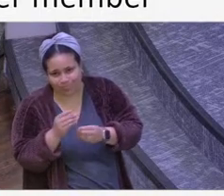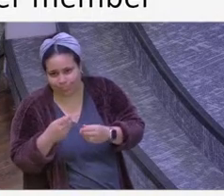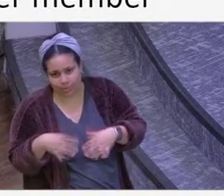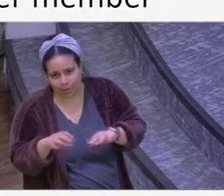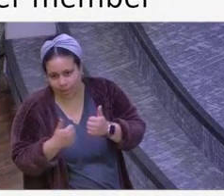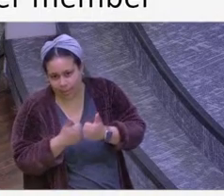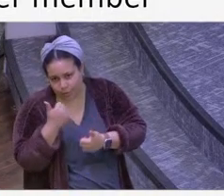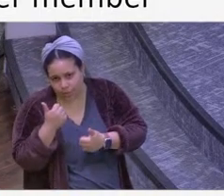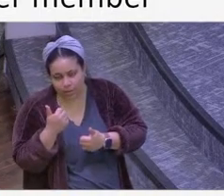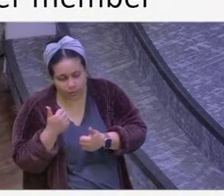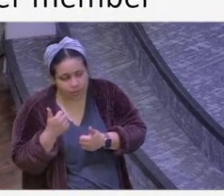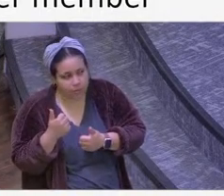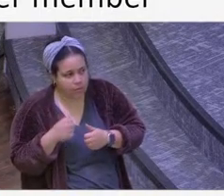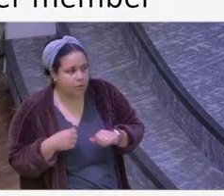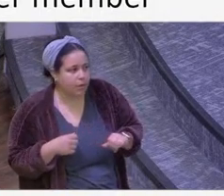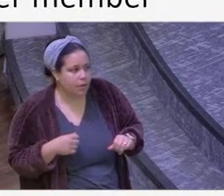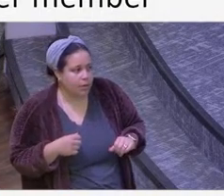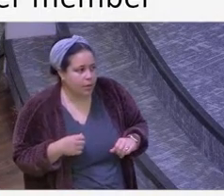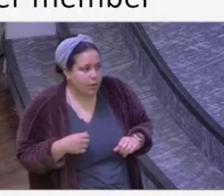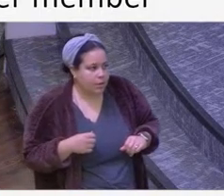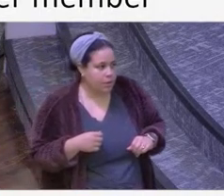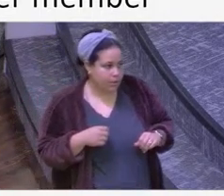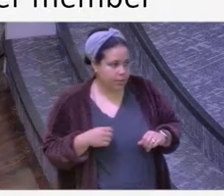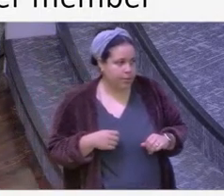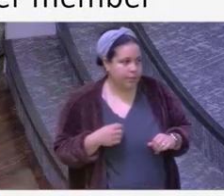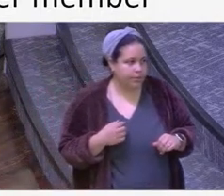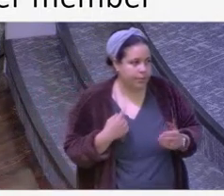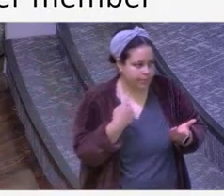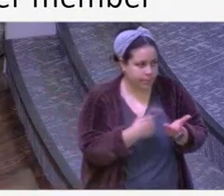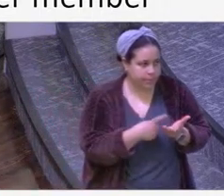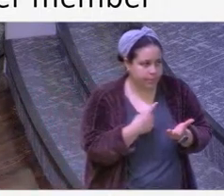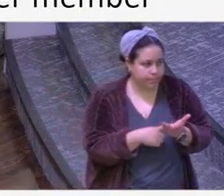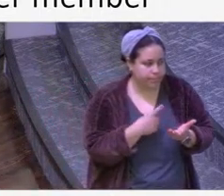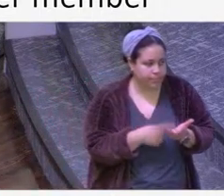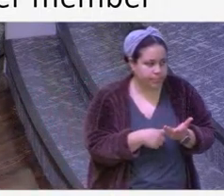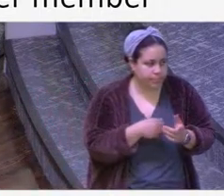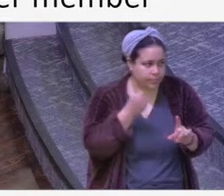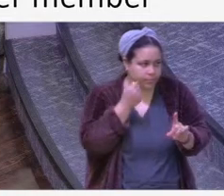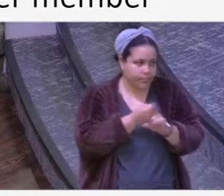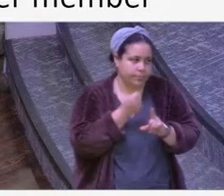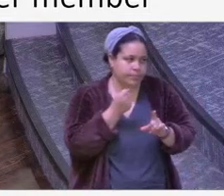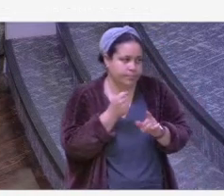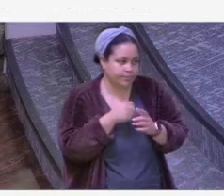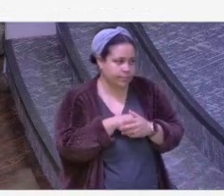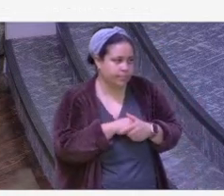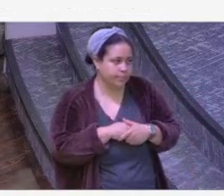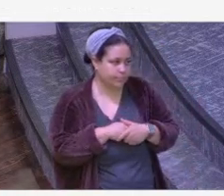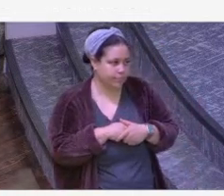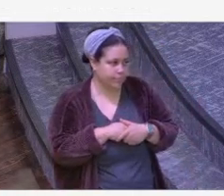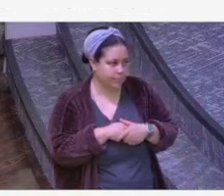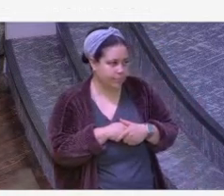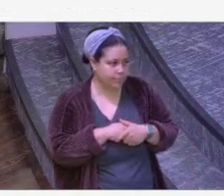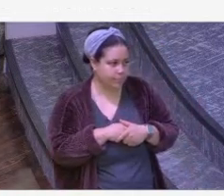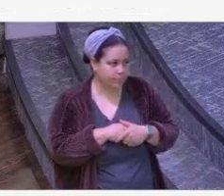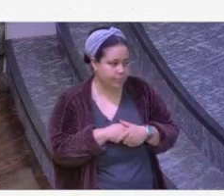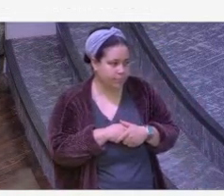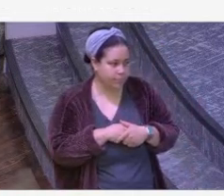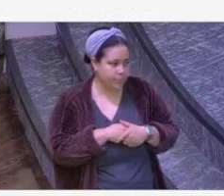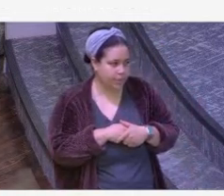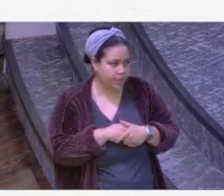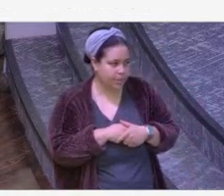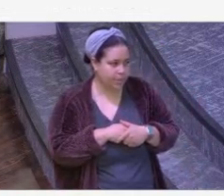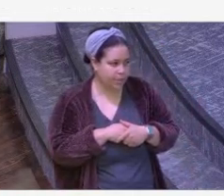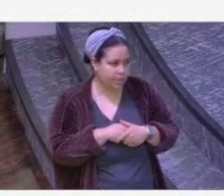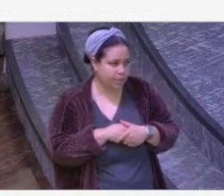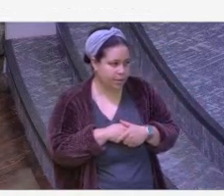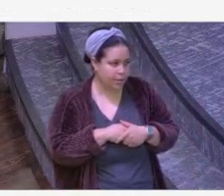mostly. So, and we'll talk through the impact of these changes shortly. So the first thing I want to